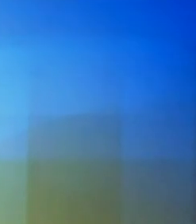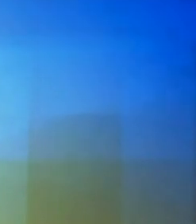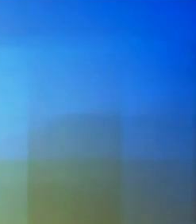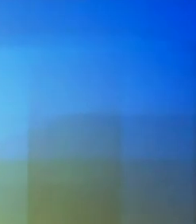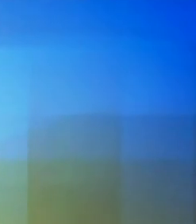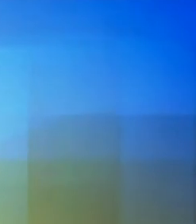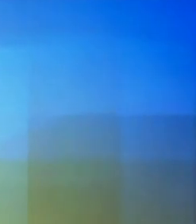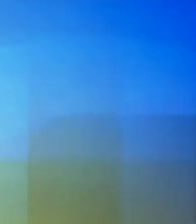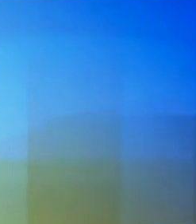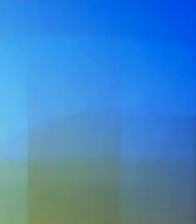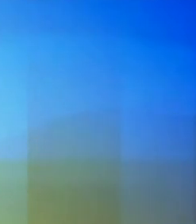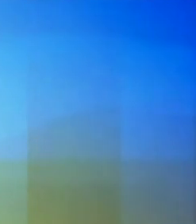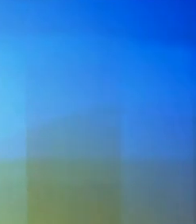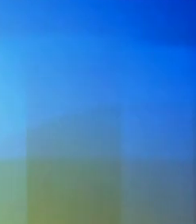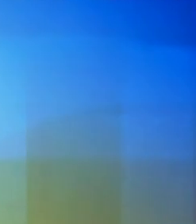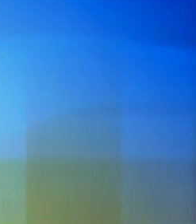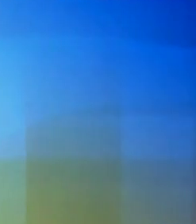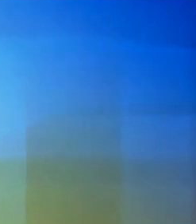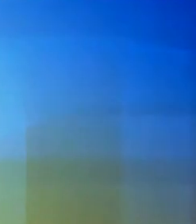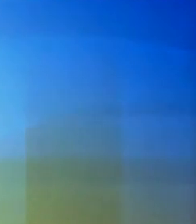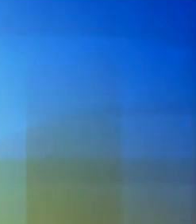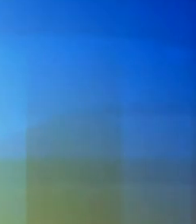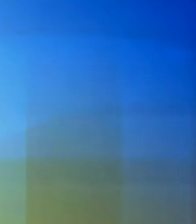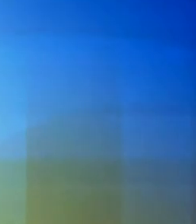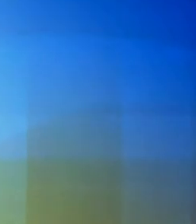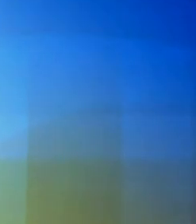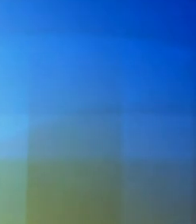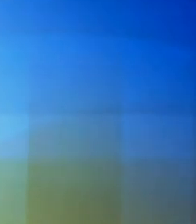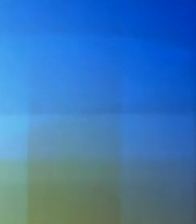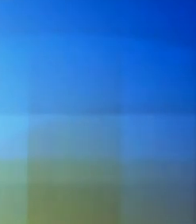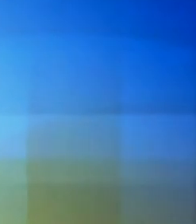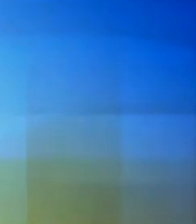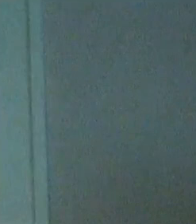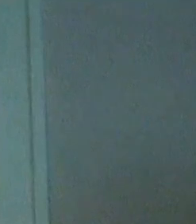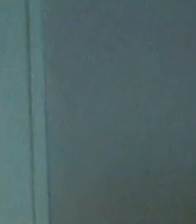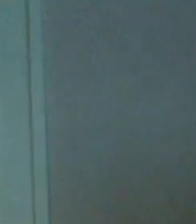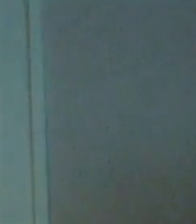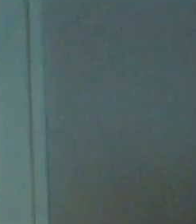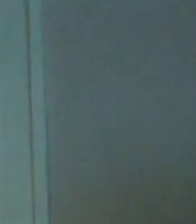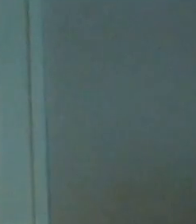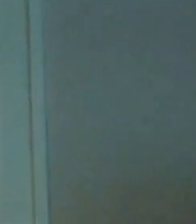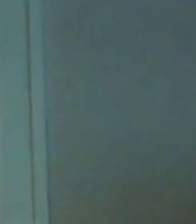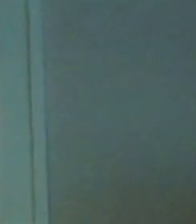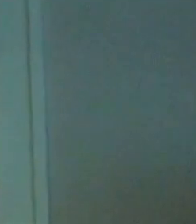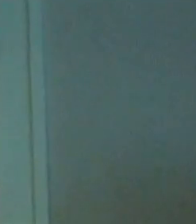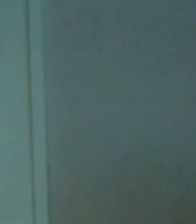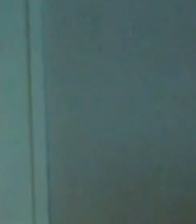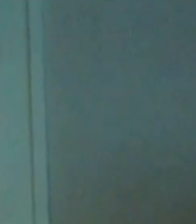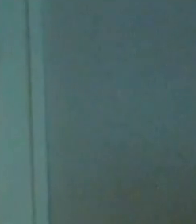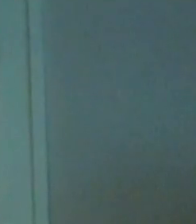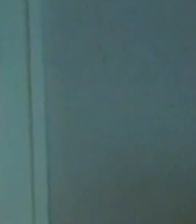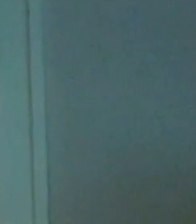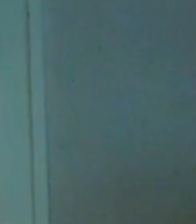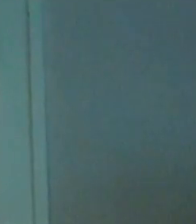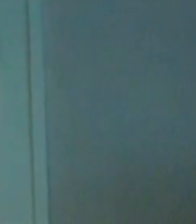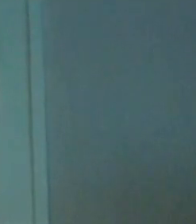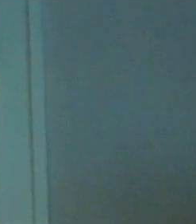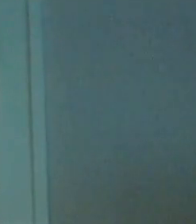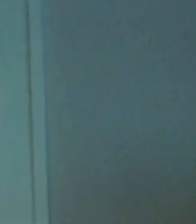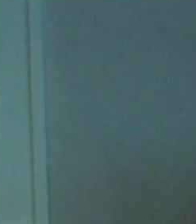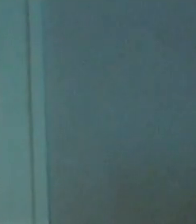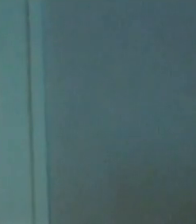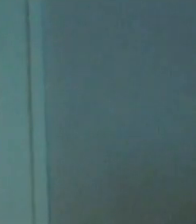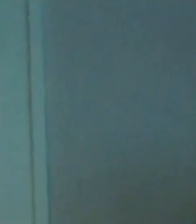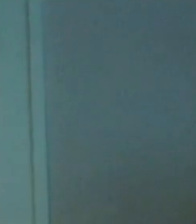and monitor children in foster care? It has. They still have a high number of kids in foster